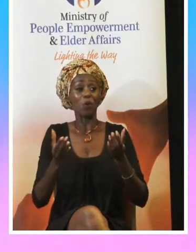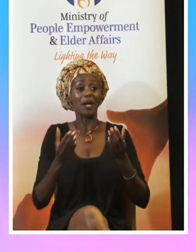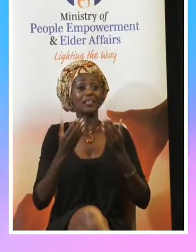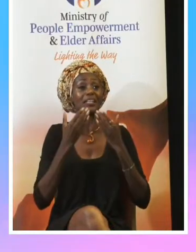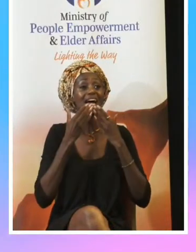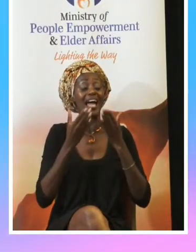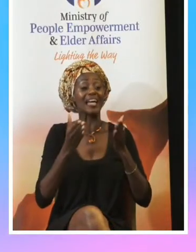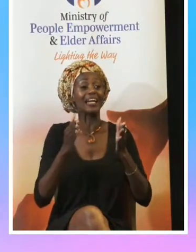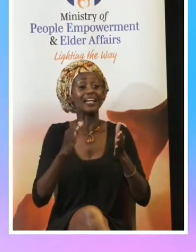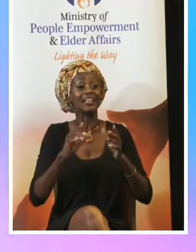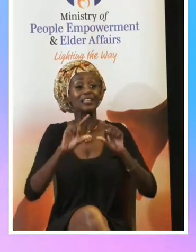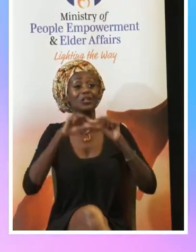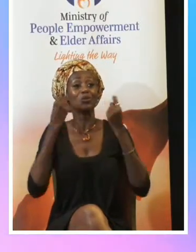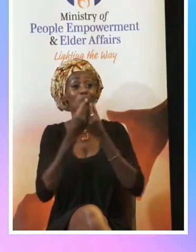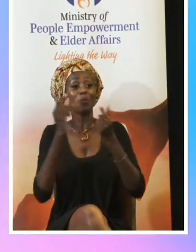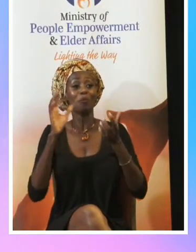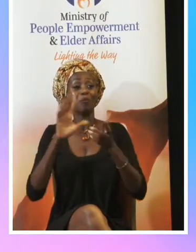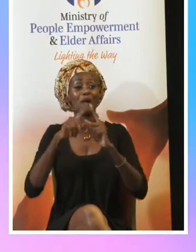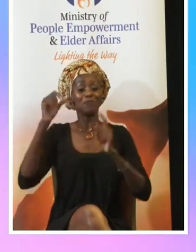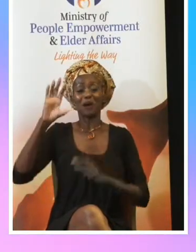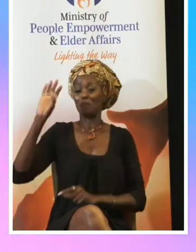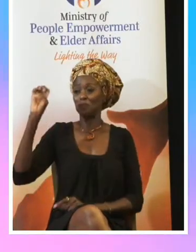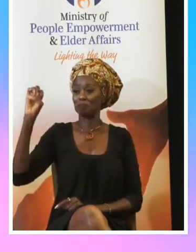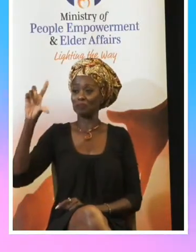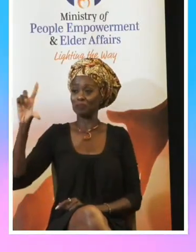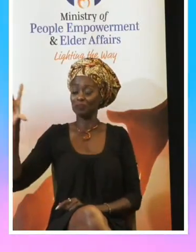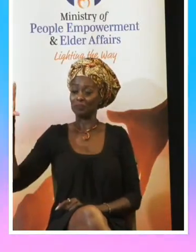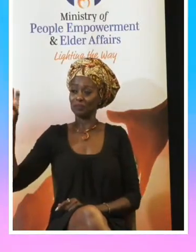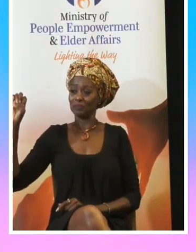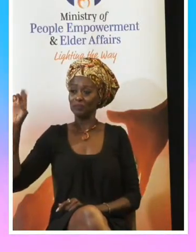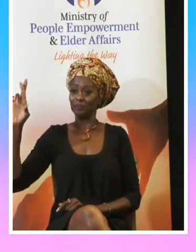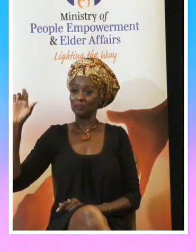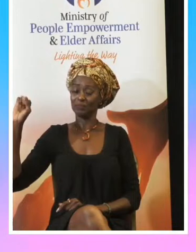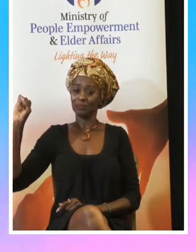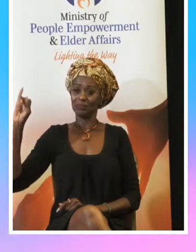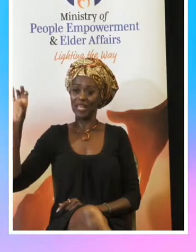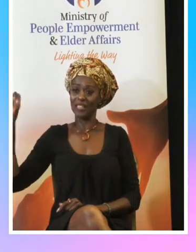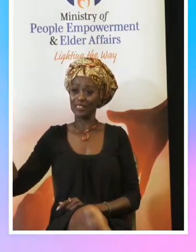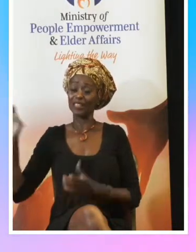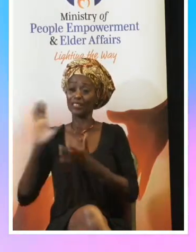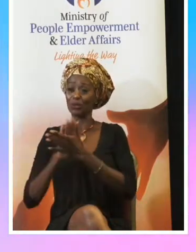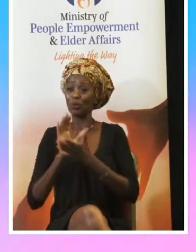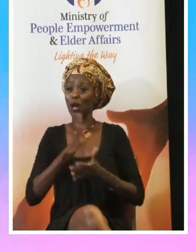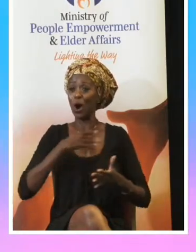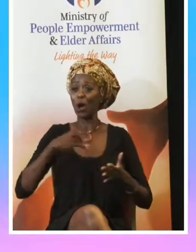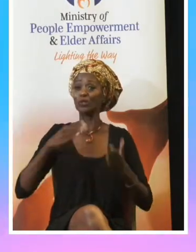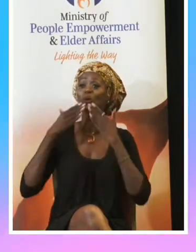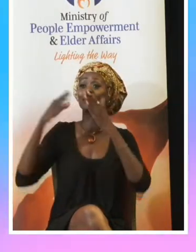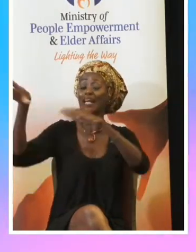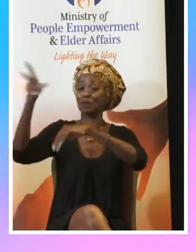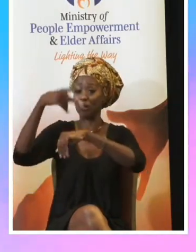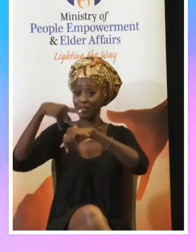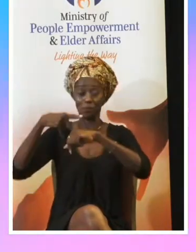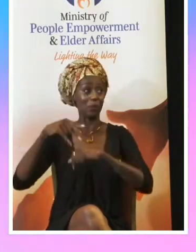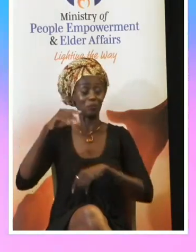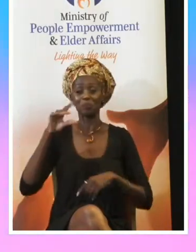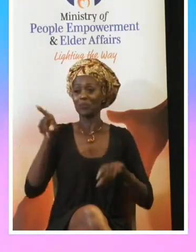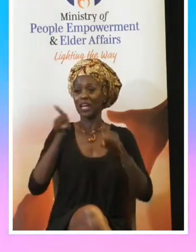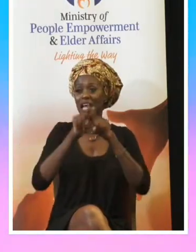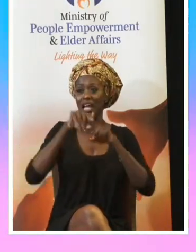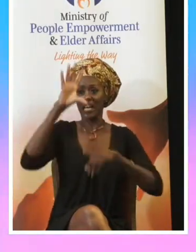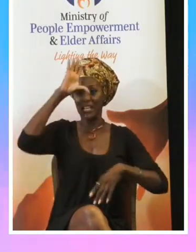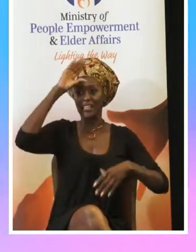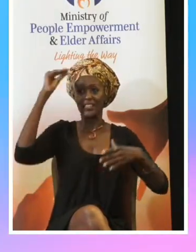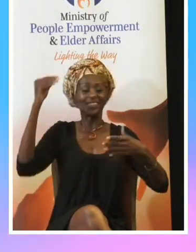from Ellerslie School. We want to thank the principal. I know you missed principal because my son went there, and you were the health and family